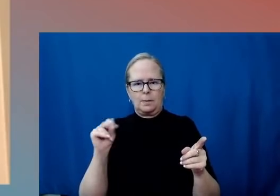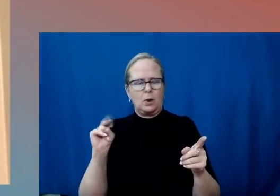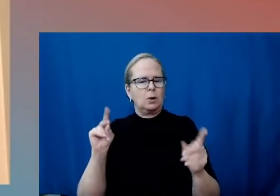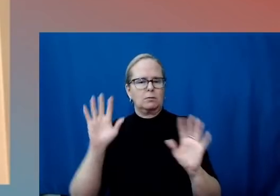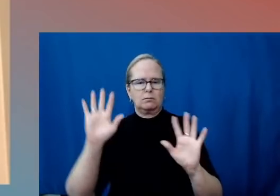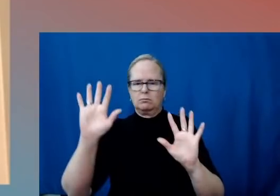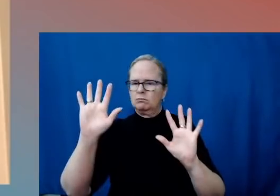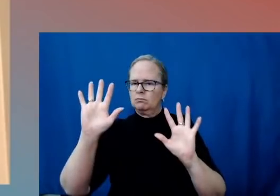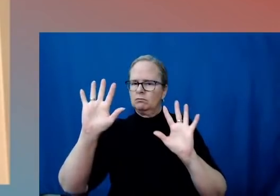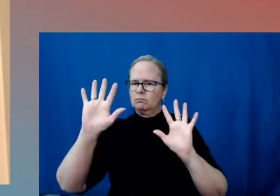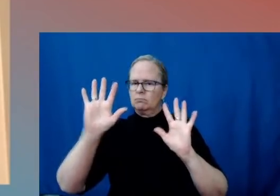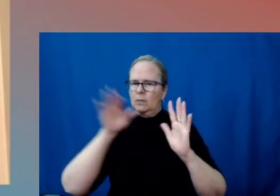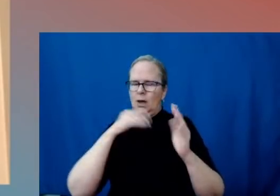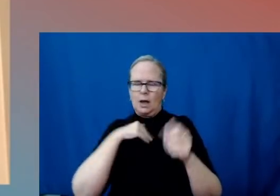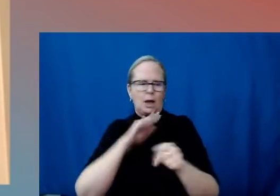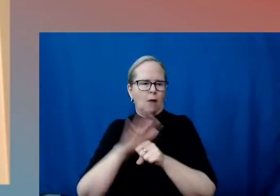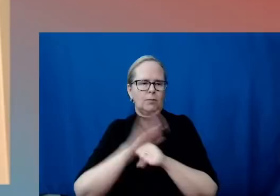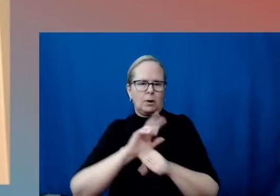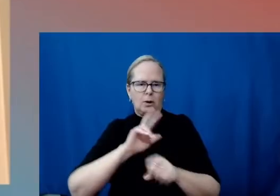tired of these waves, right? Like,